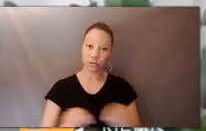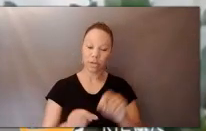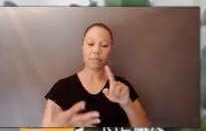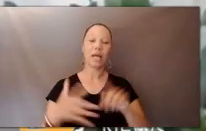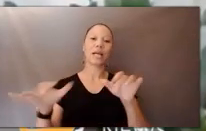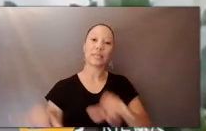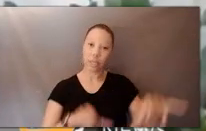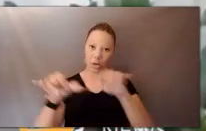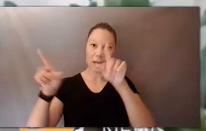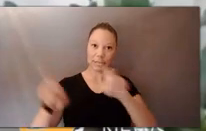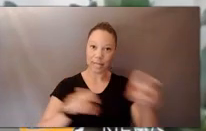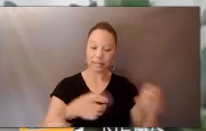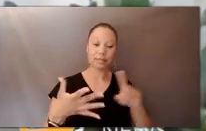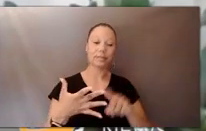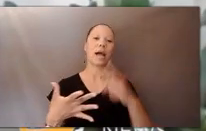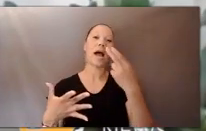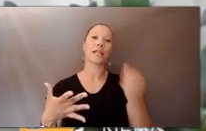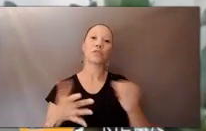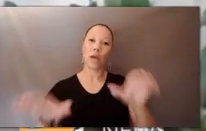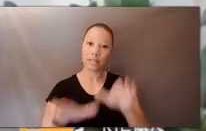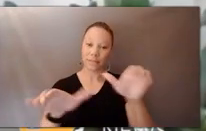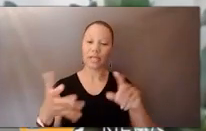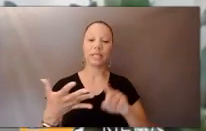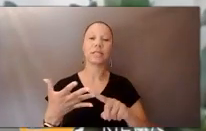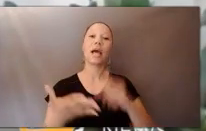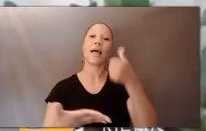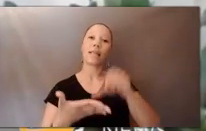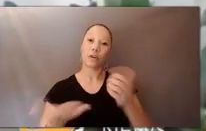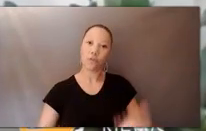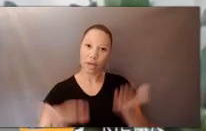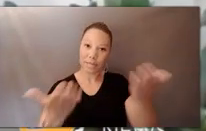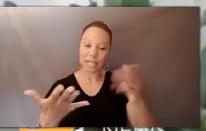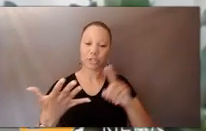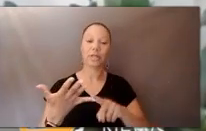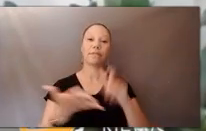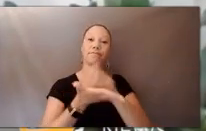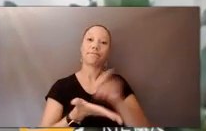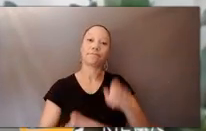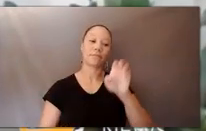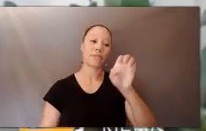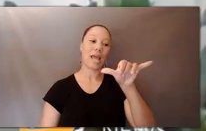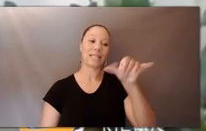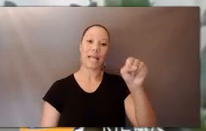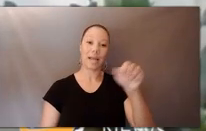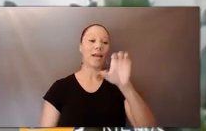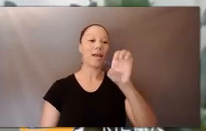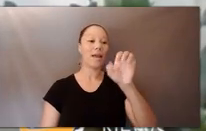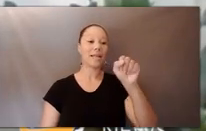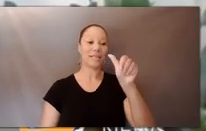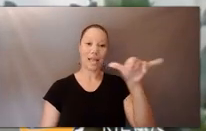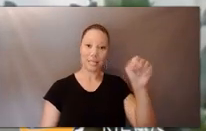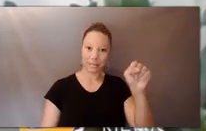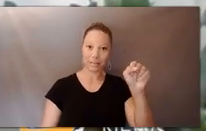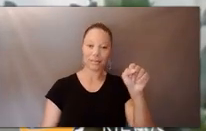standardized test, your high school activities, letters of recommendation, and essays, those are the 5 parts. A lot of times when there's a